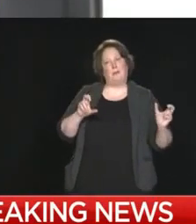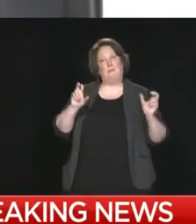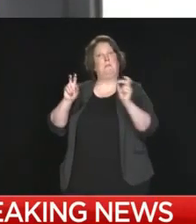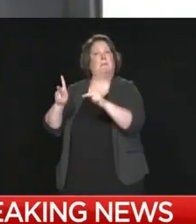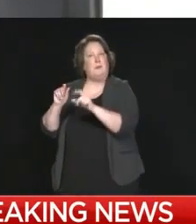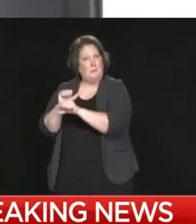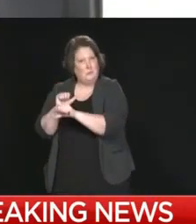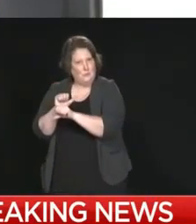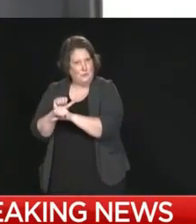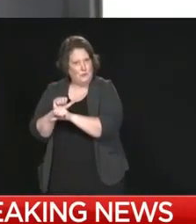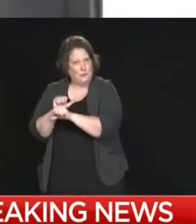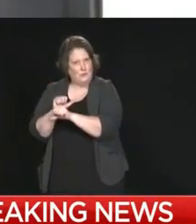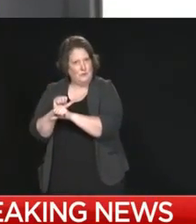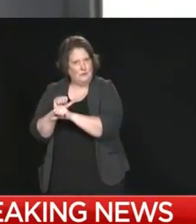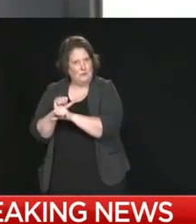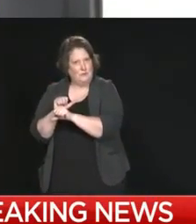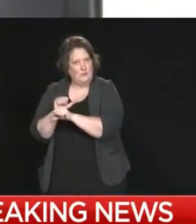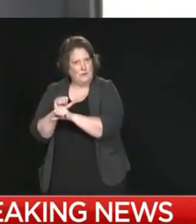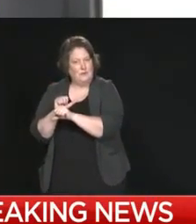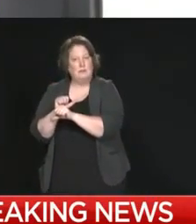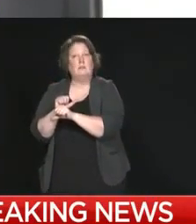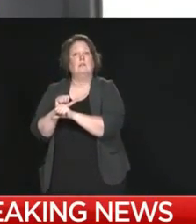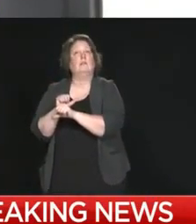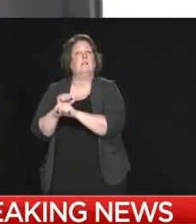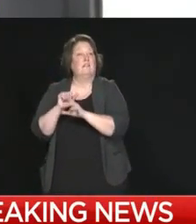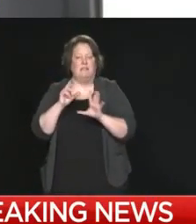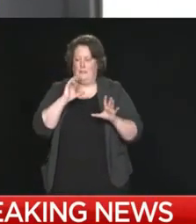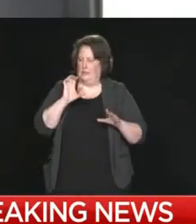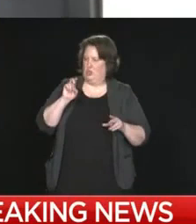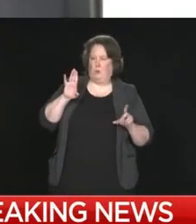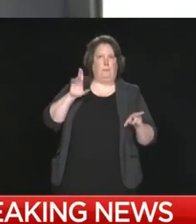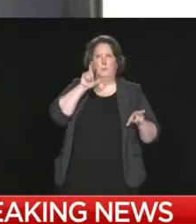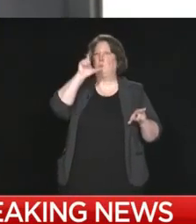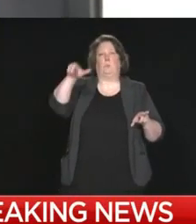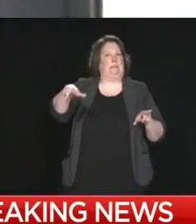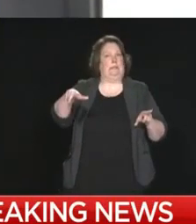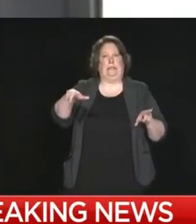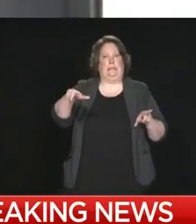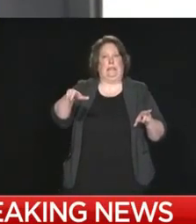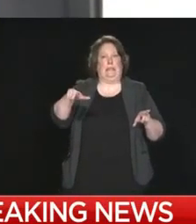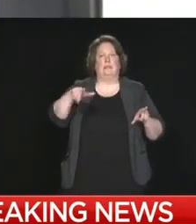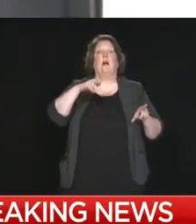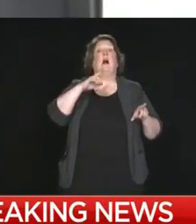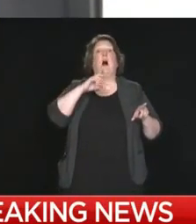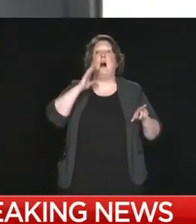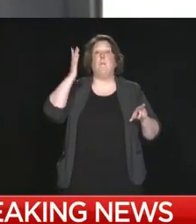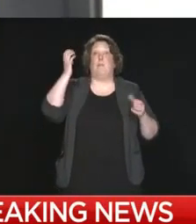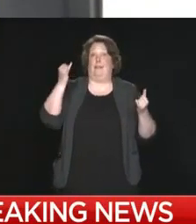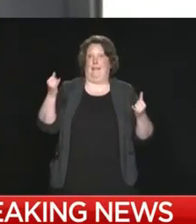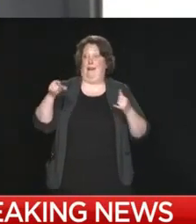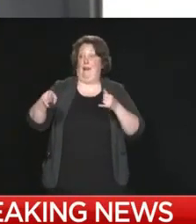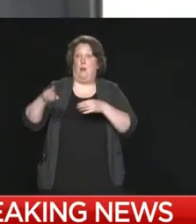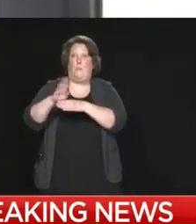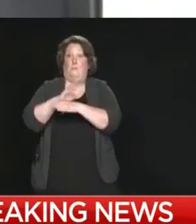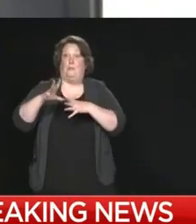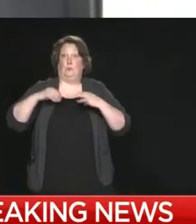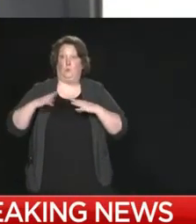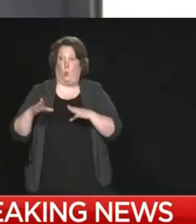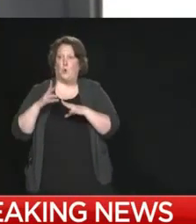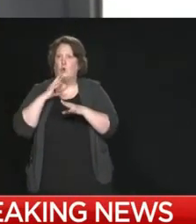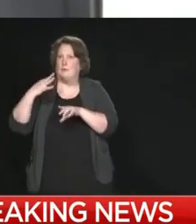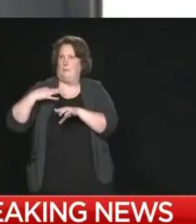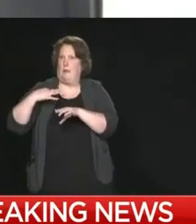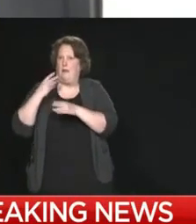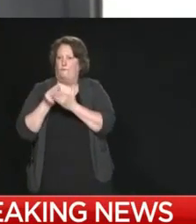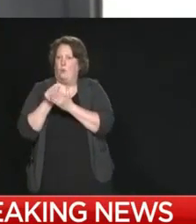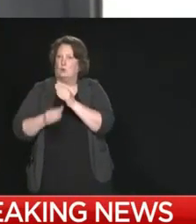again, we have to do this carefully. Many people are going to leave the CERB and to be on the wage subsidy, or will simply